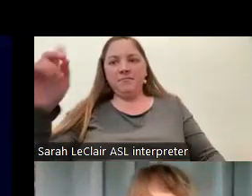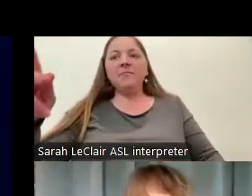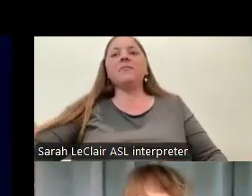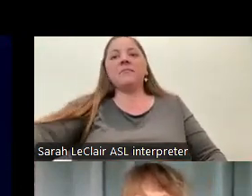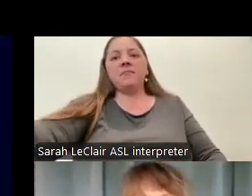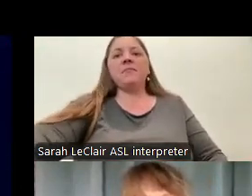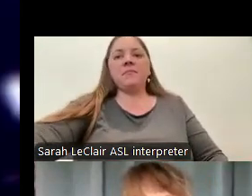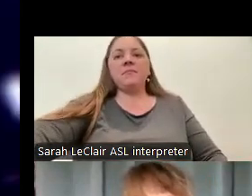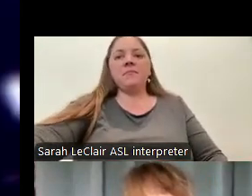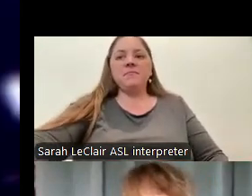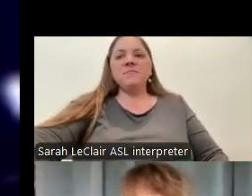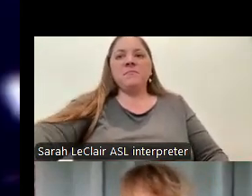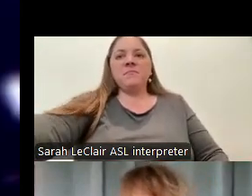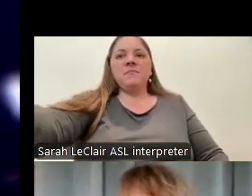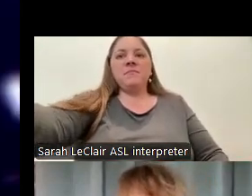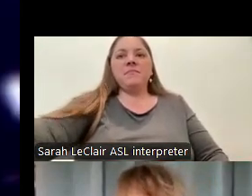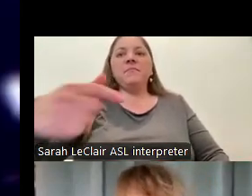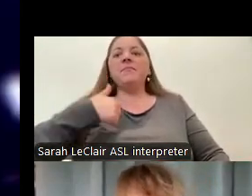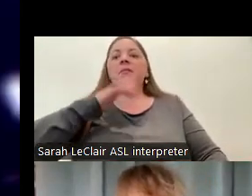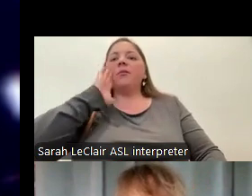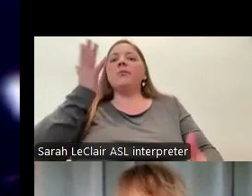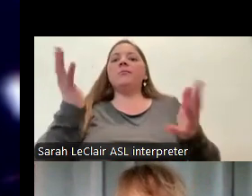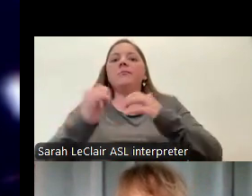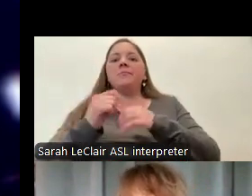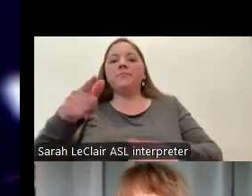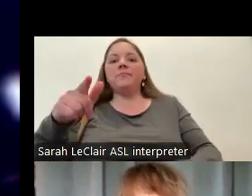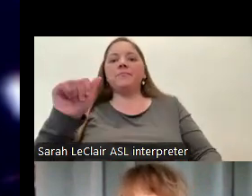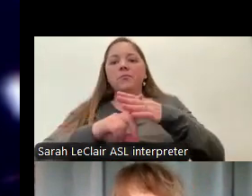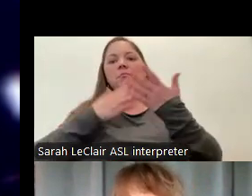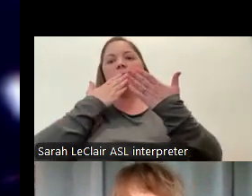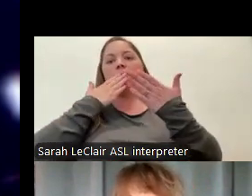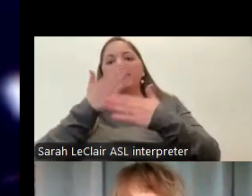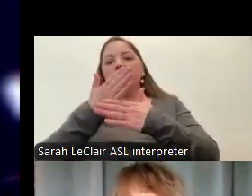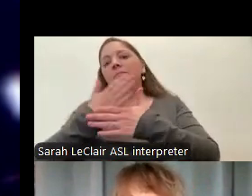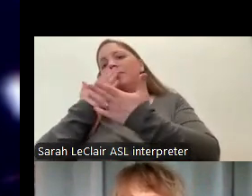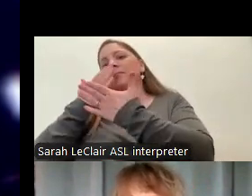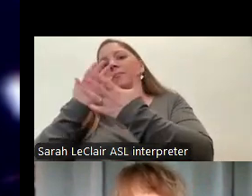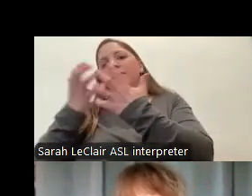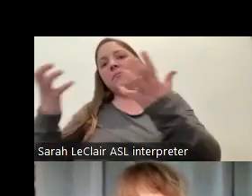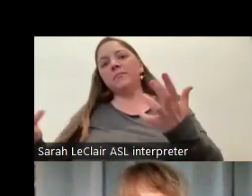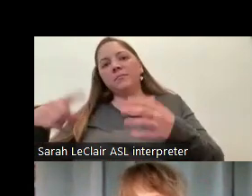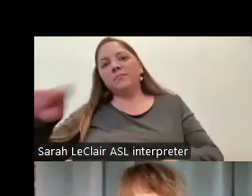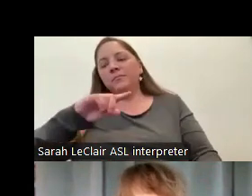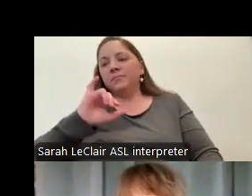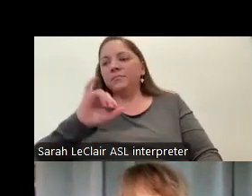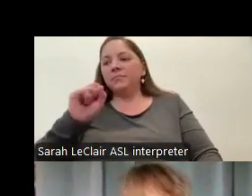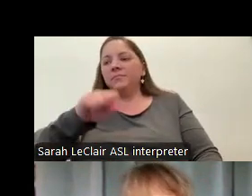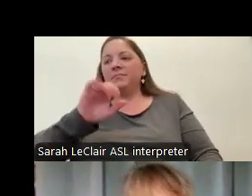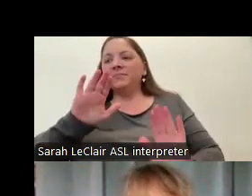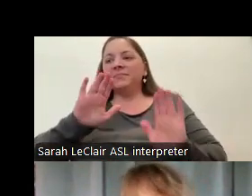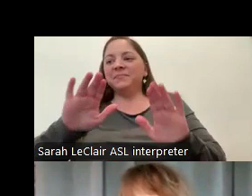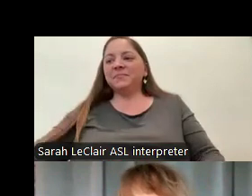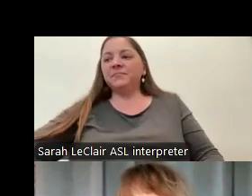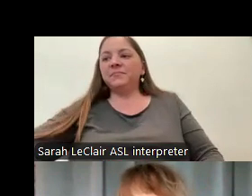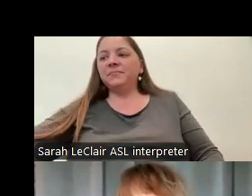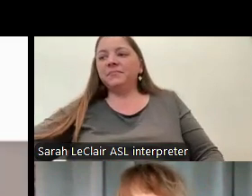So we're good to go, Annette. I will get with you afterwards so that we can get that started. Thank you, everybody. Yeah, wonderful.